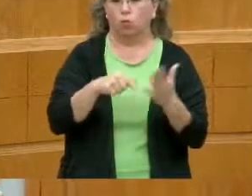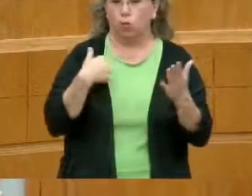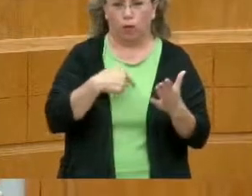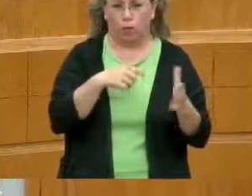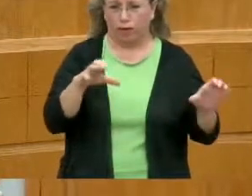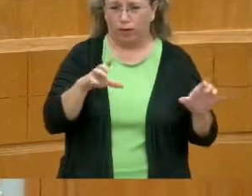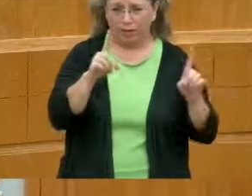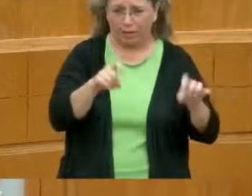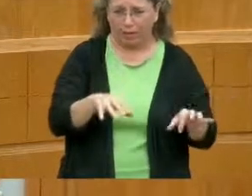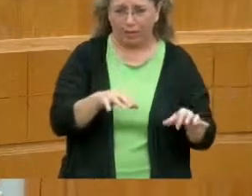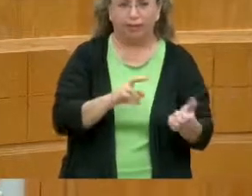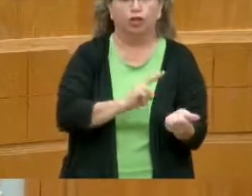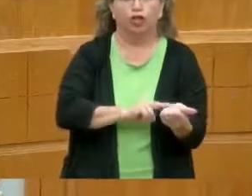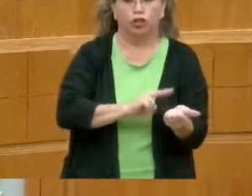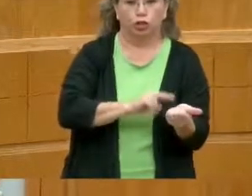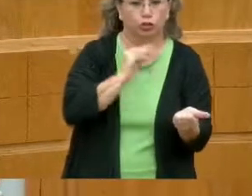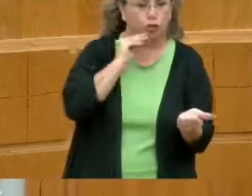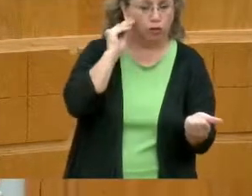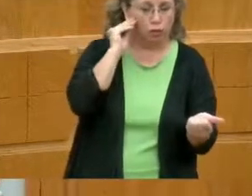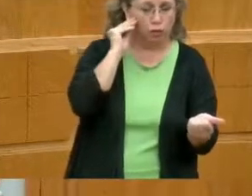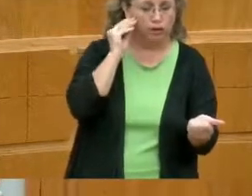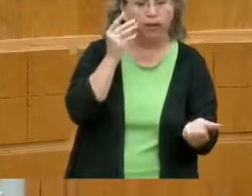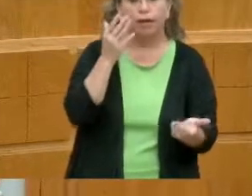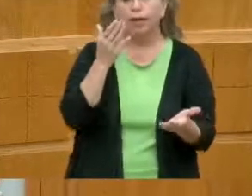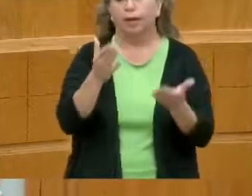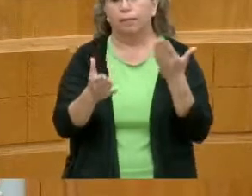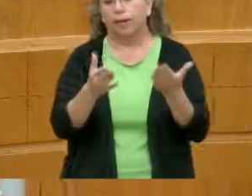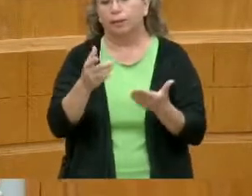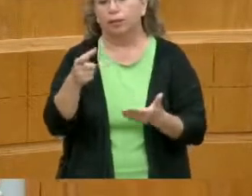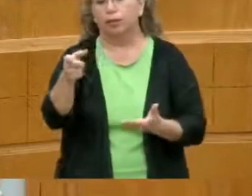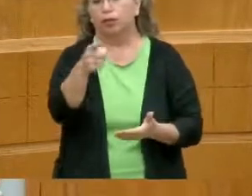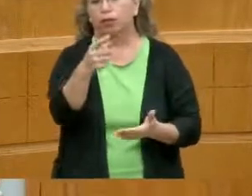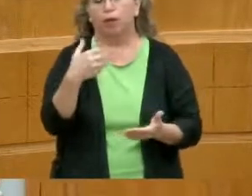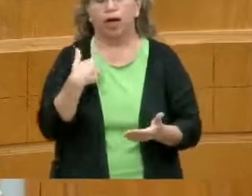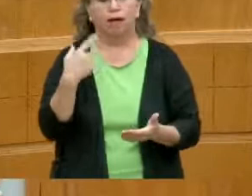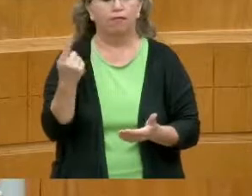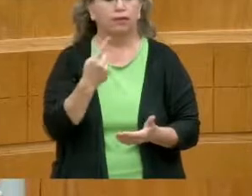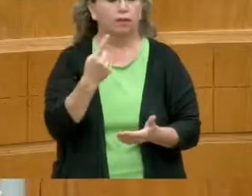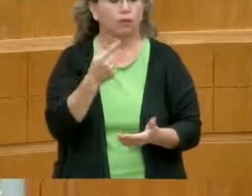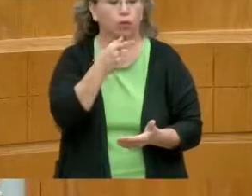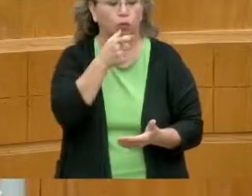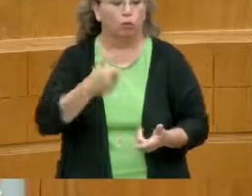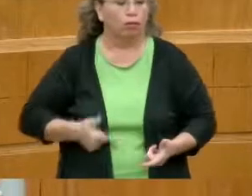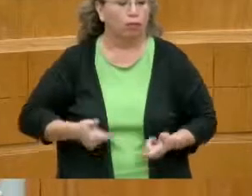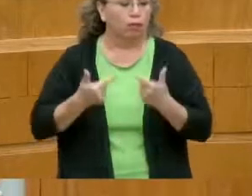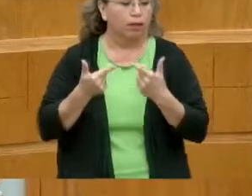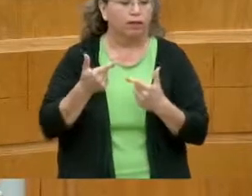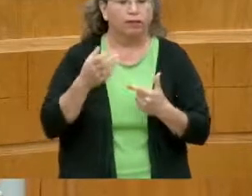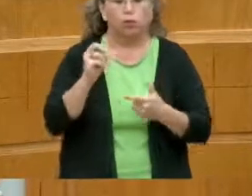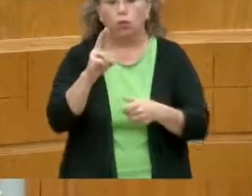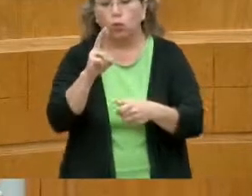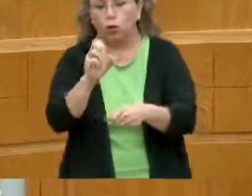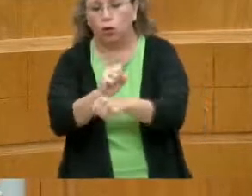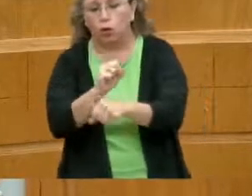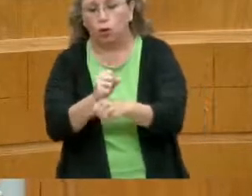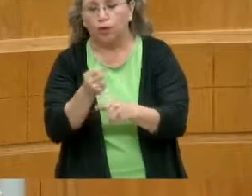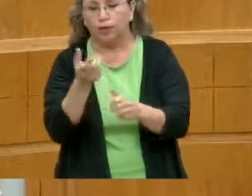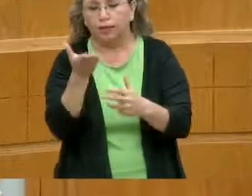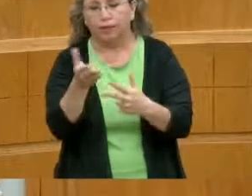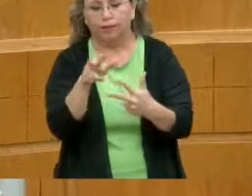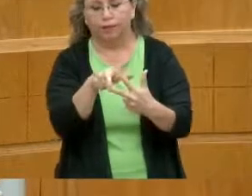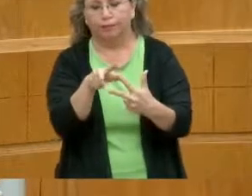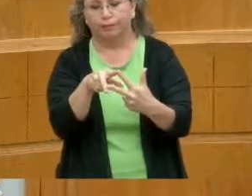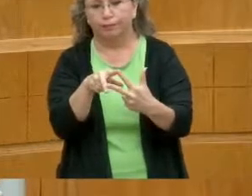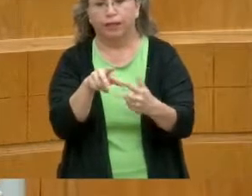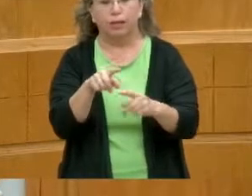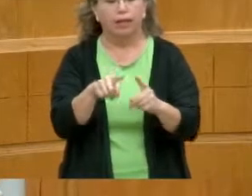homes. So there may be a facility where somebody has a loved one, or there may be an employee there, but if it's not a nursing home,